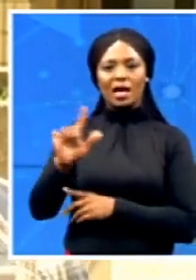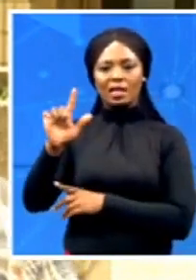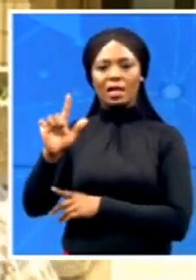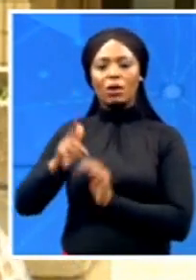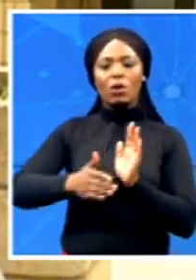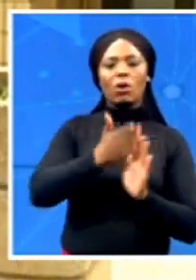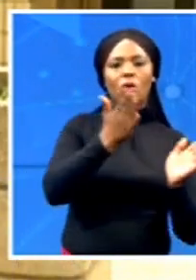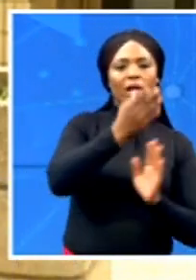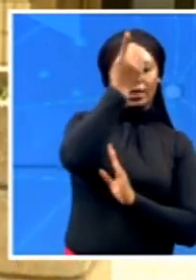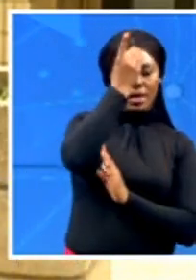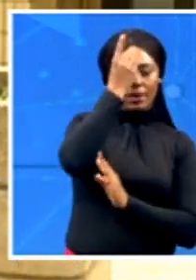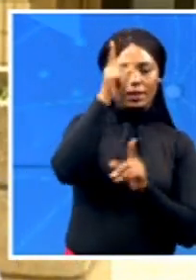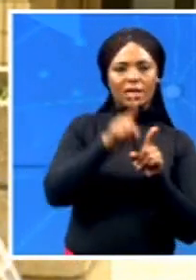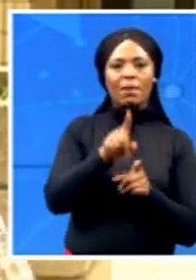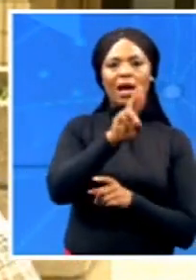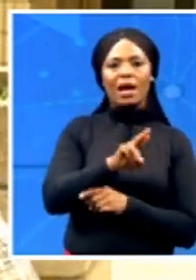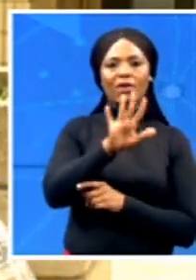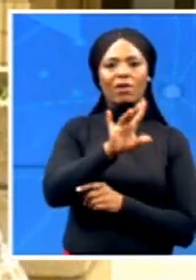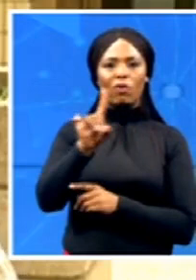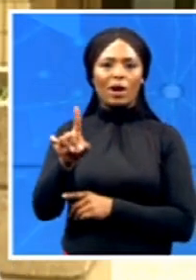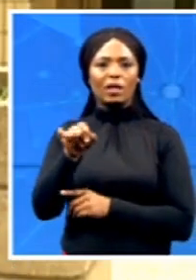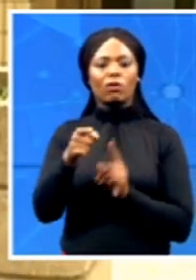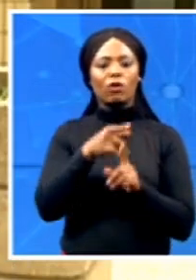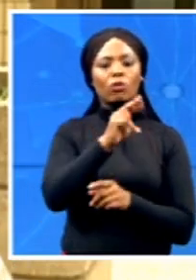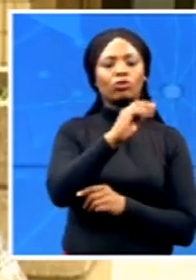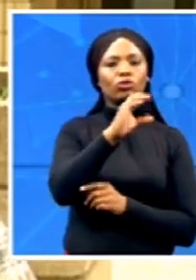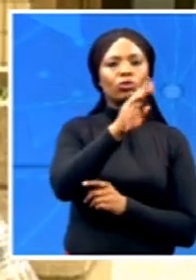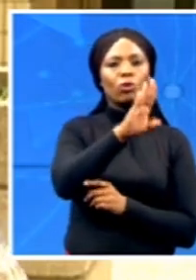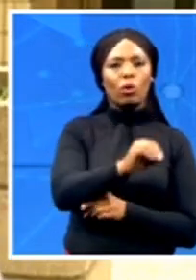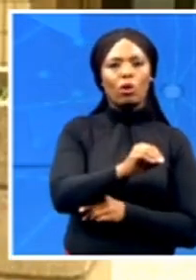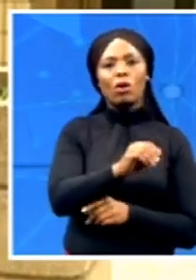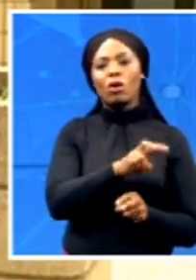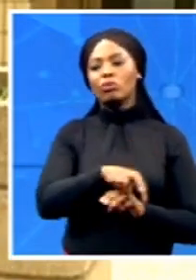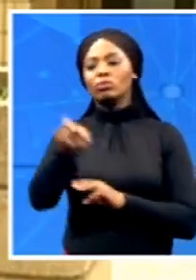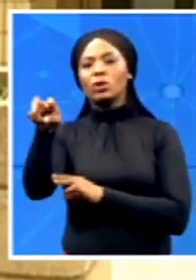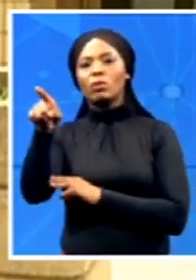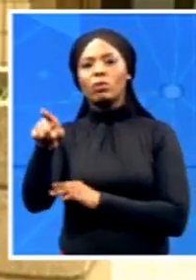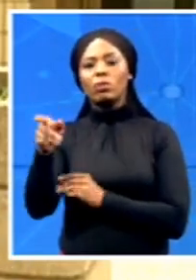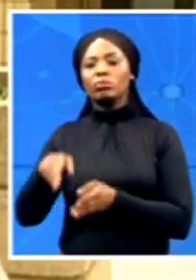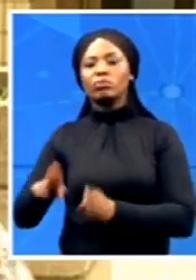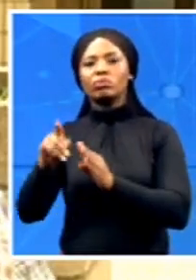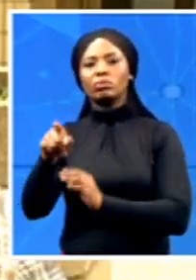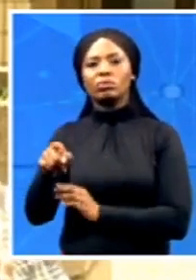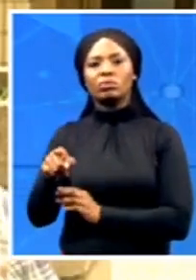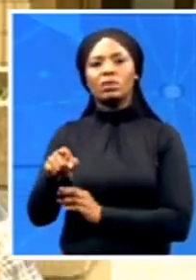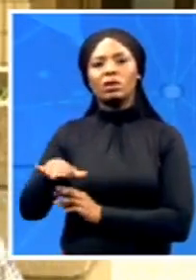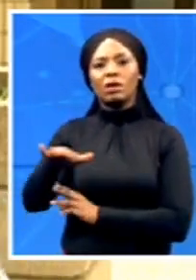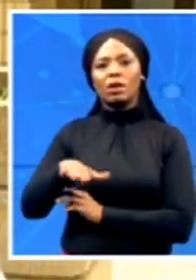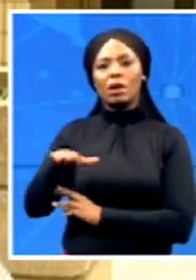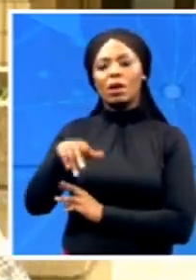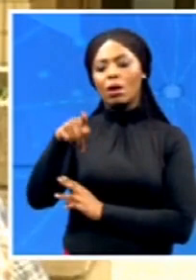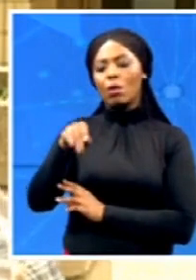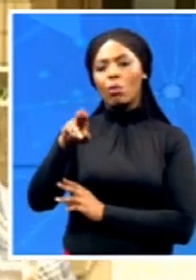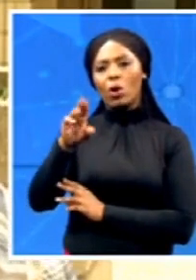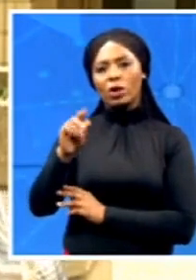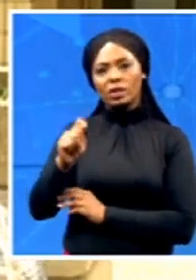from Ngobo to the side of tourist destinations like your Port St. John's, your Lusiki. So it is